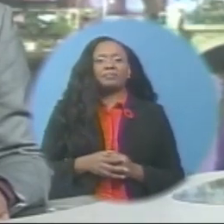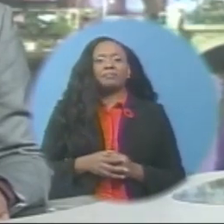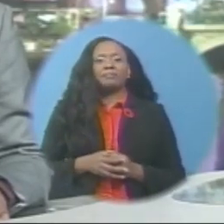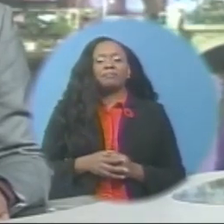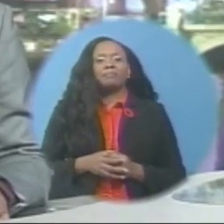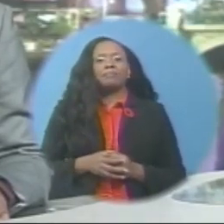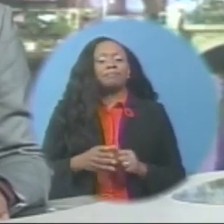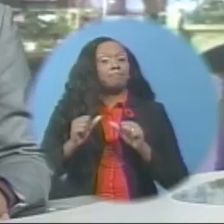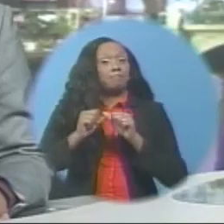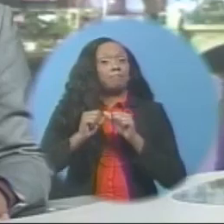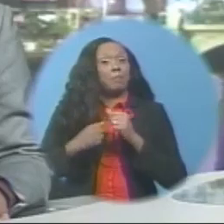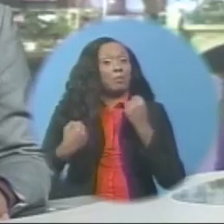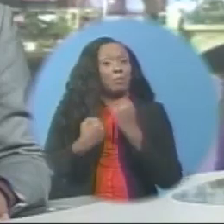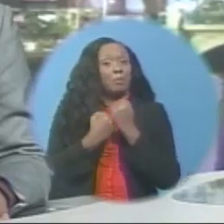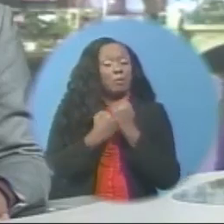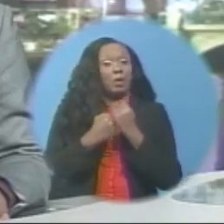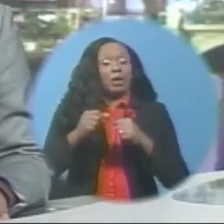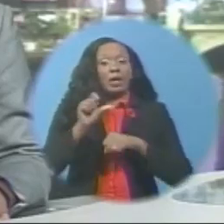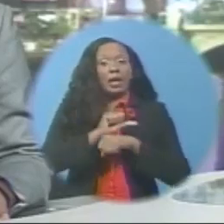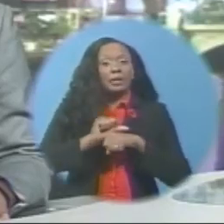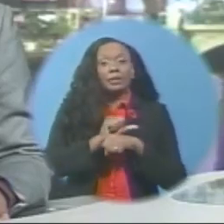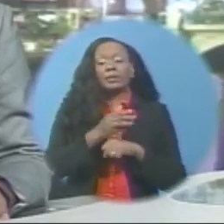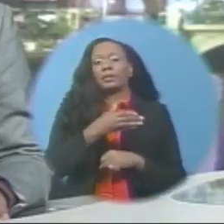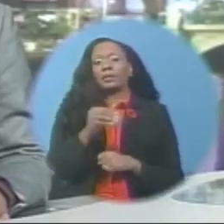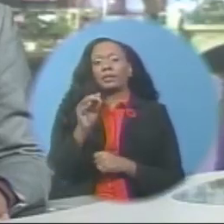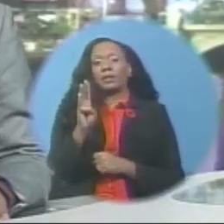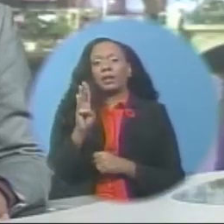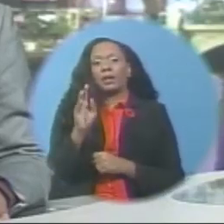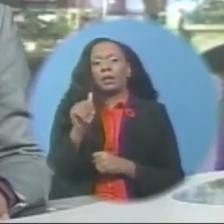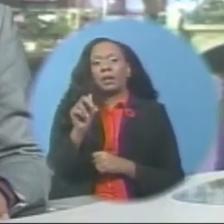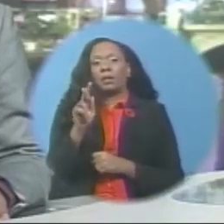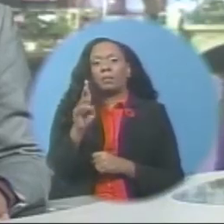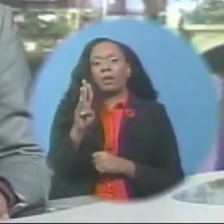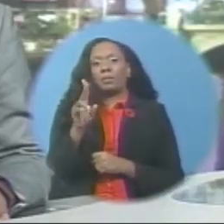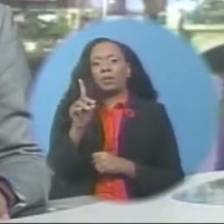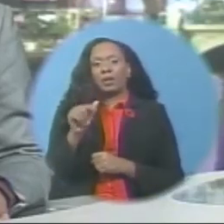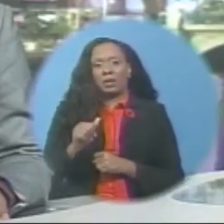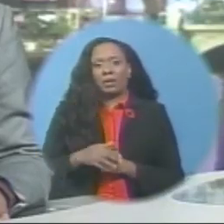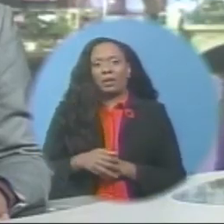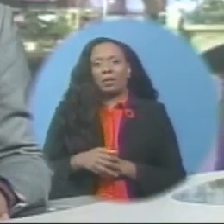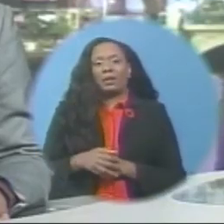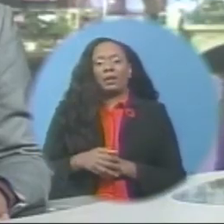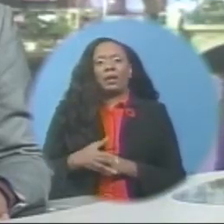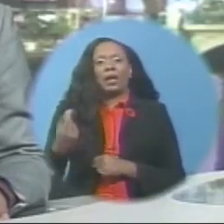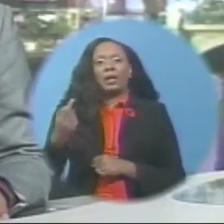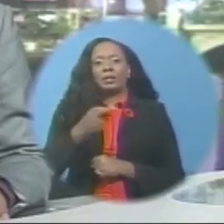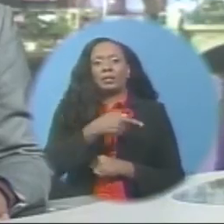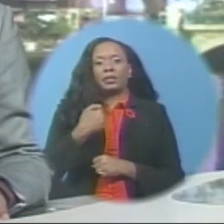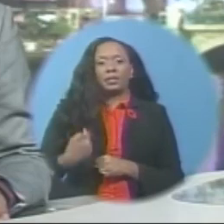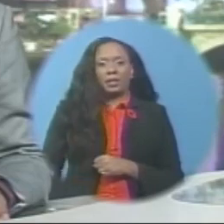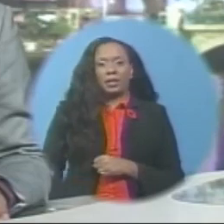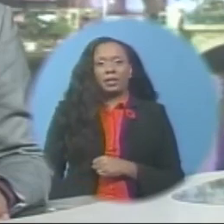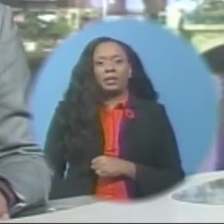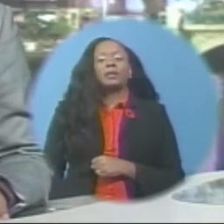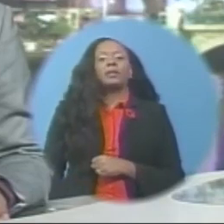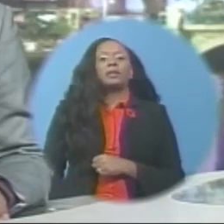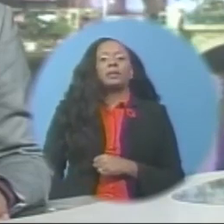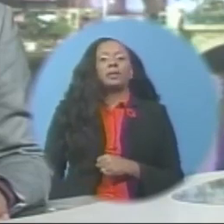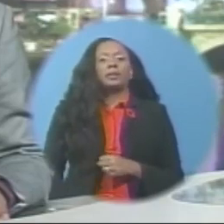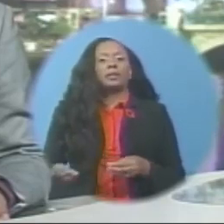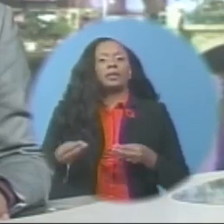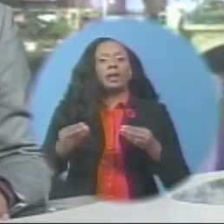Antigua and Barbuda in post-hurricane relief and rebuilding efforts, the government of China is handing over checks amounting to